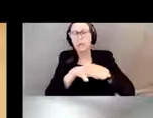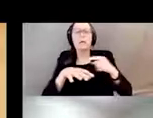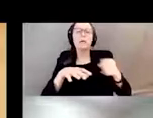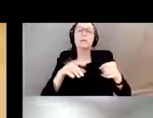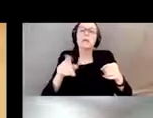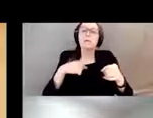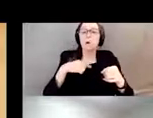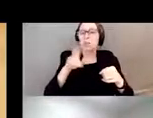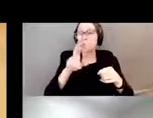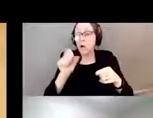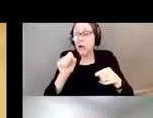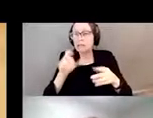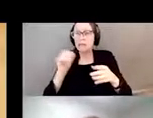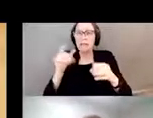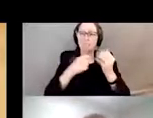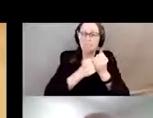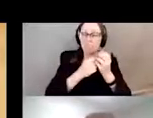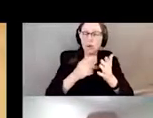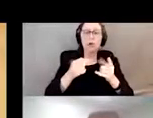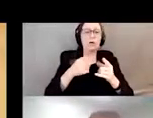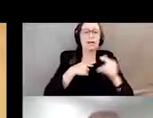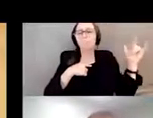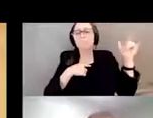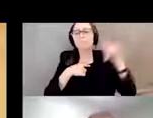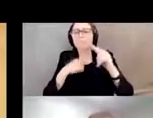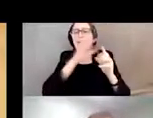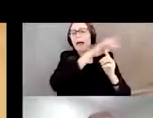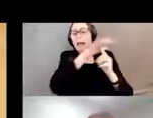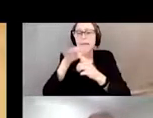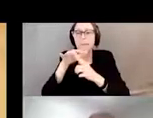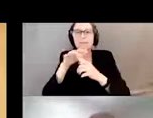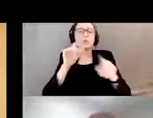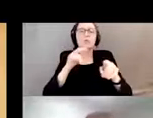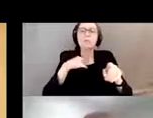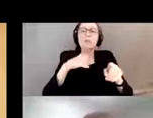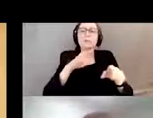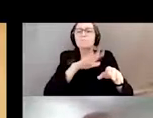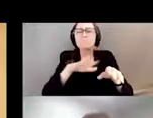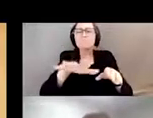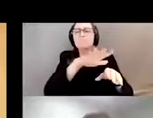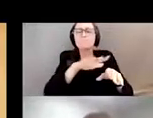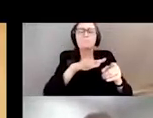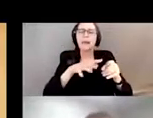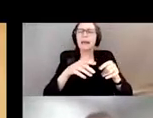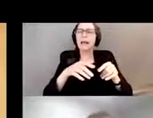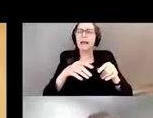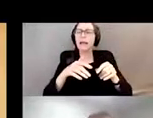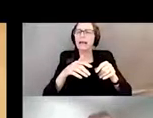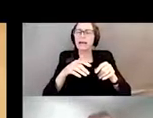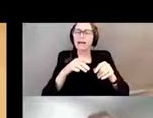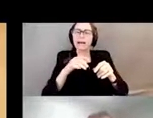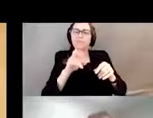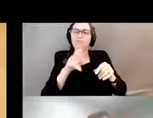will conduct these airborne operations where they send helicopters into the rural areas, and they conduct very successful